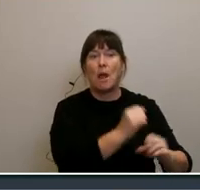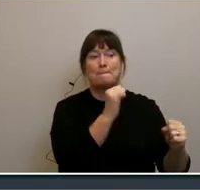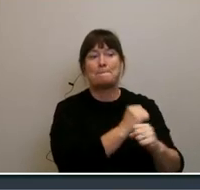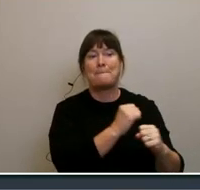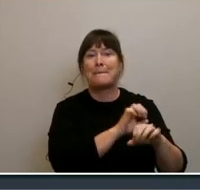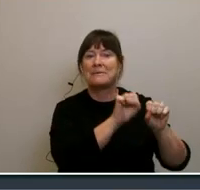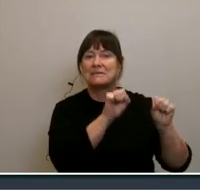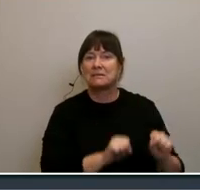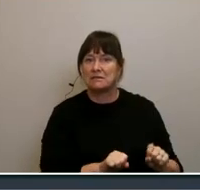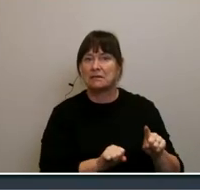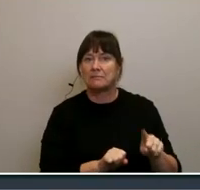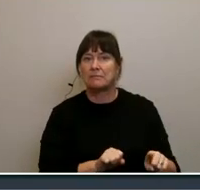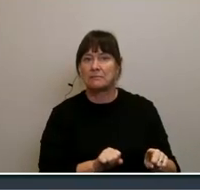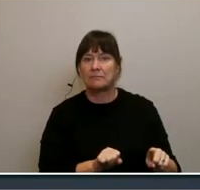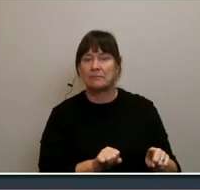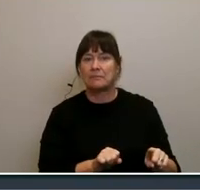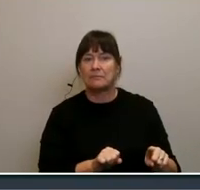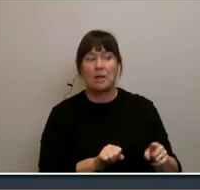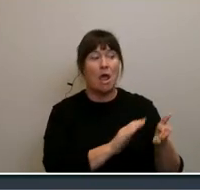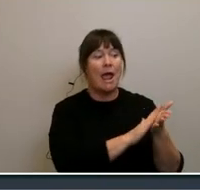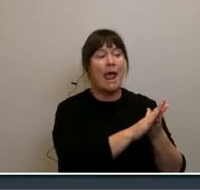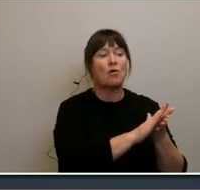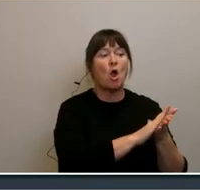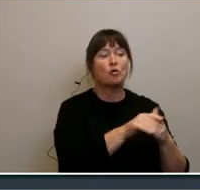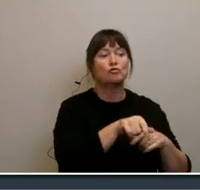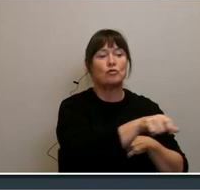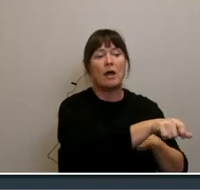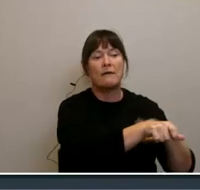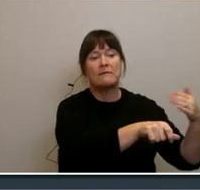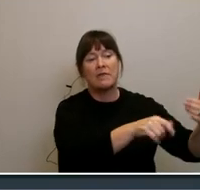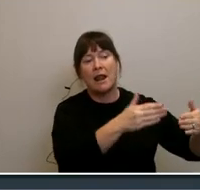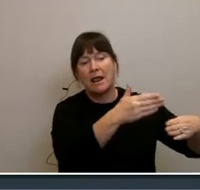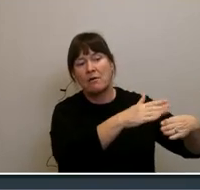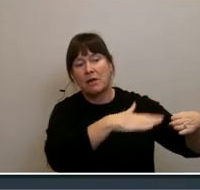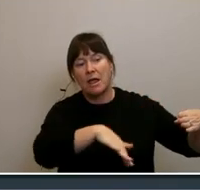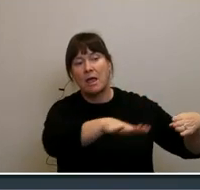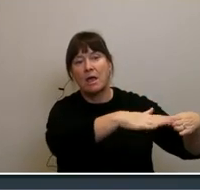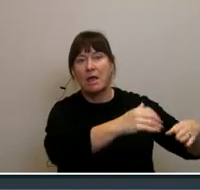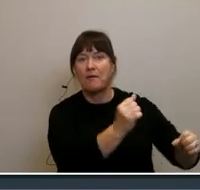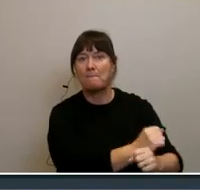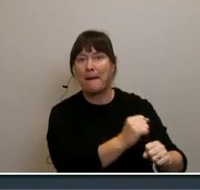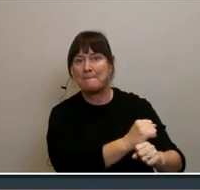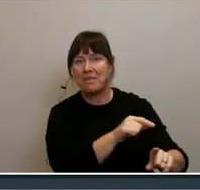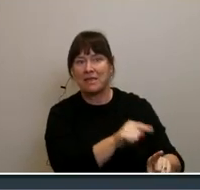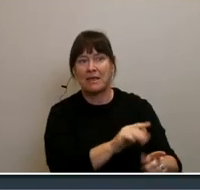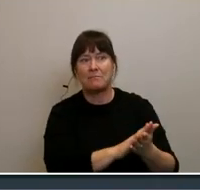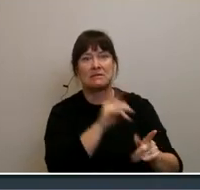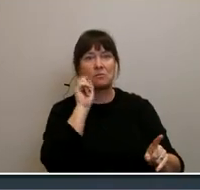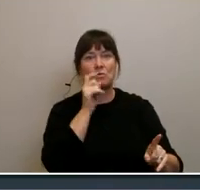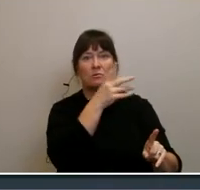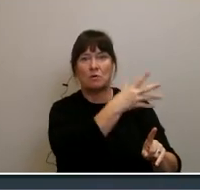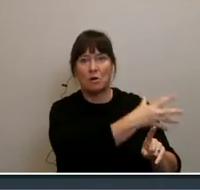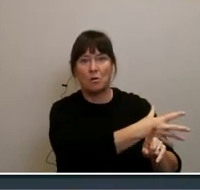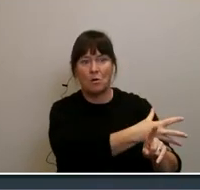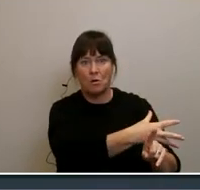pumping system on the boom area of Harold Holt in order to be able to take the water directly out